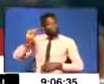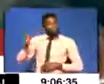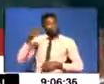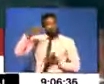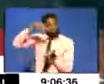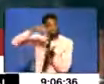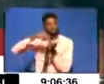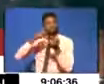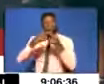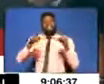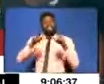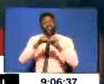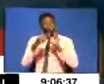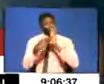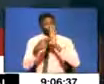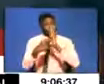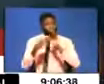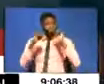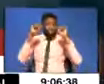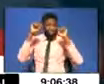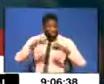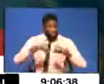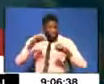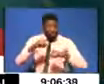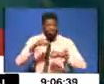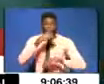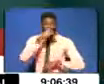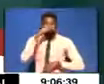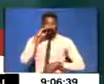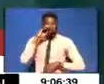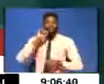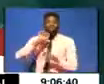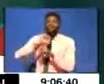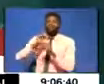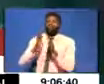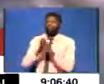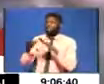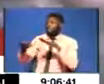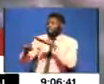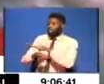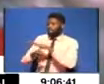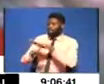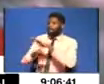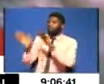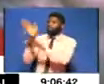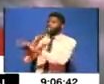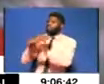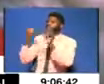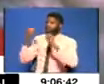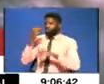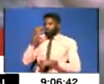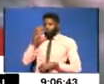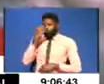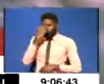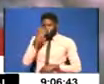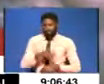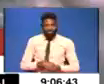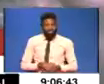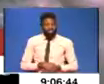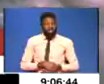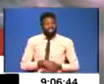also revealed the possibility of Mudavadi working with Deputy President William Ruto. Starting now and in the coming